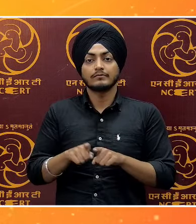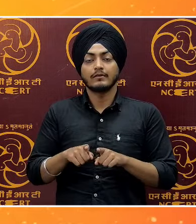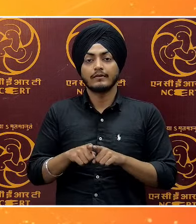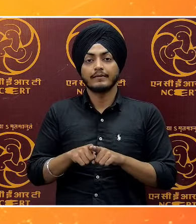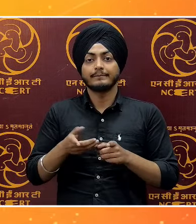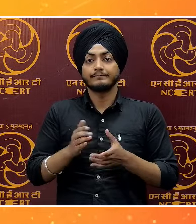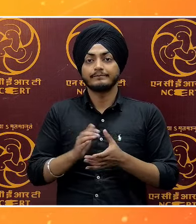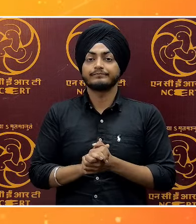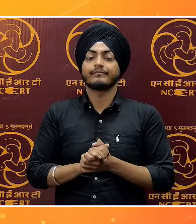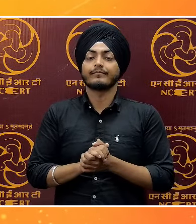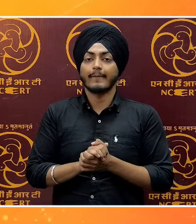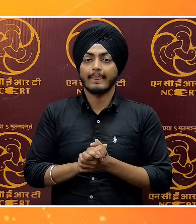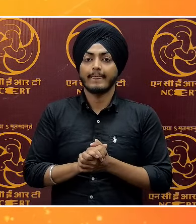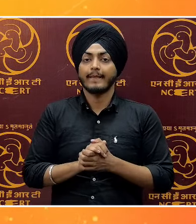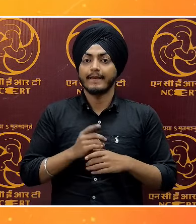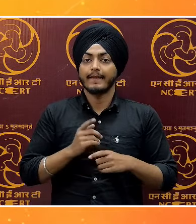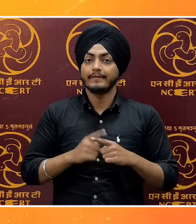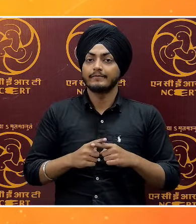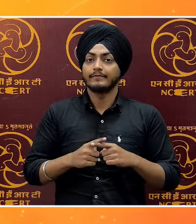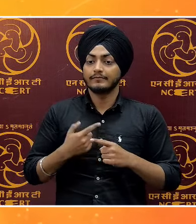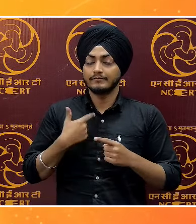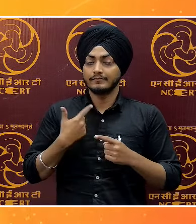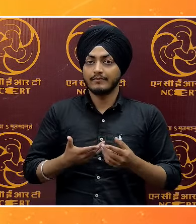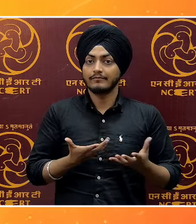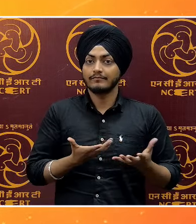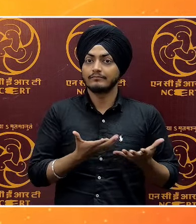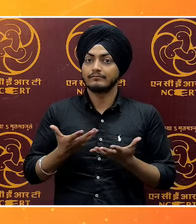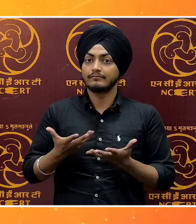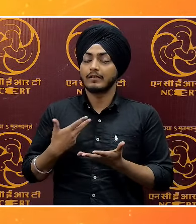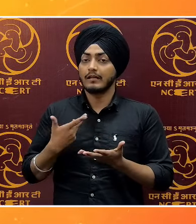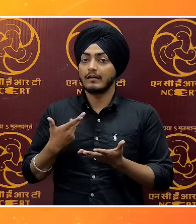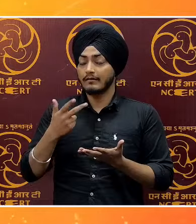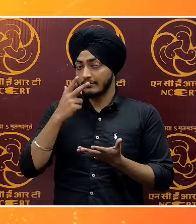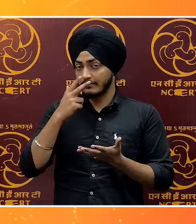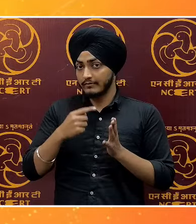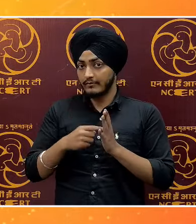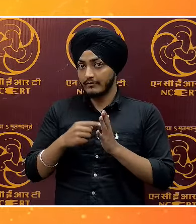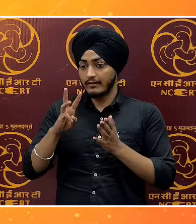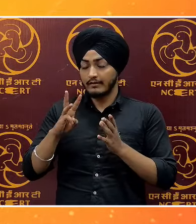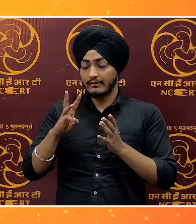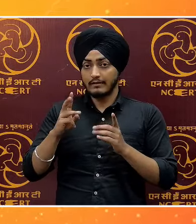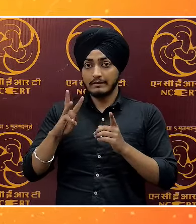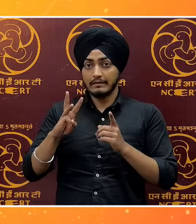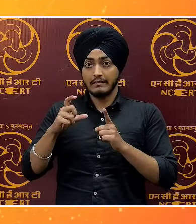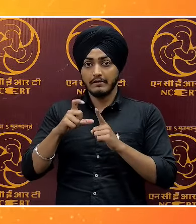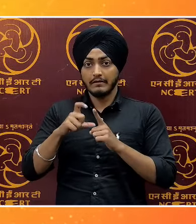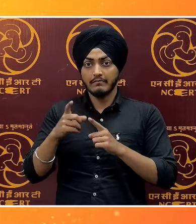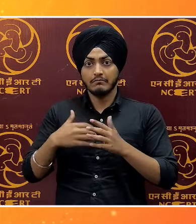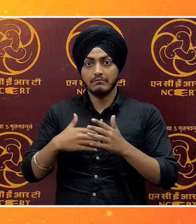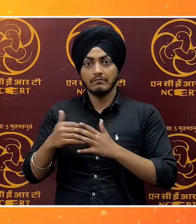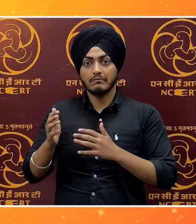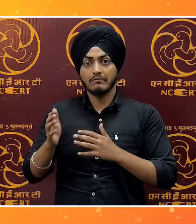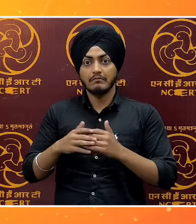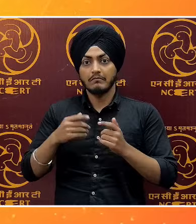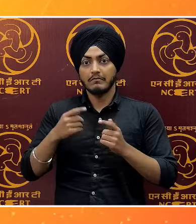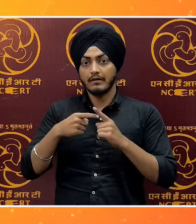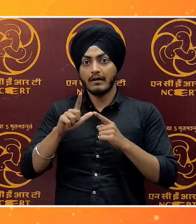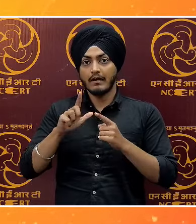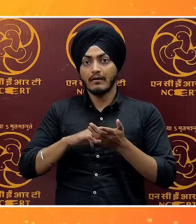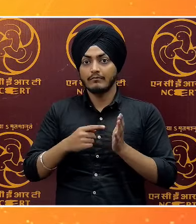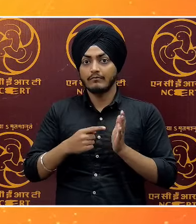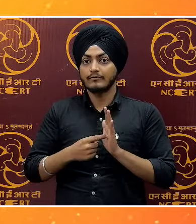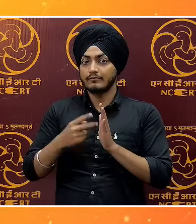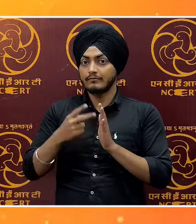That's right. And we have brought one 3D model of the town. Yes. And one more intervention